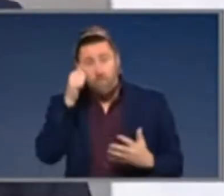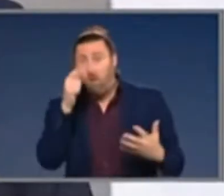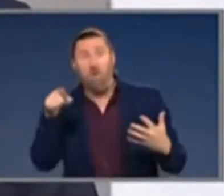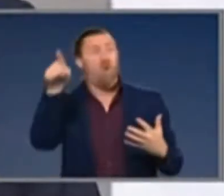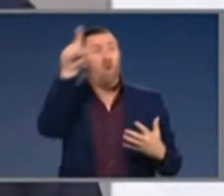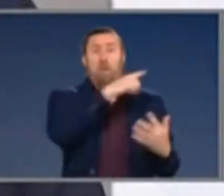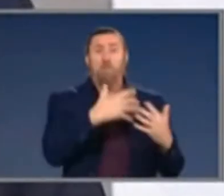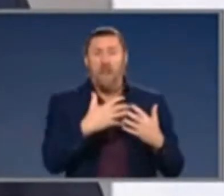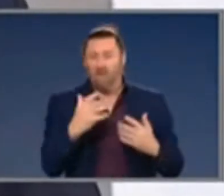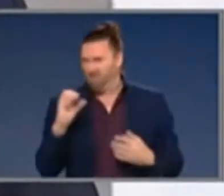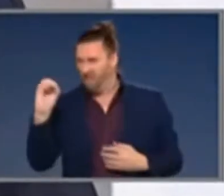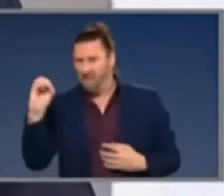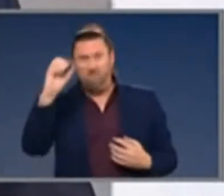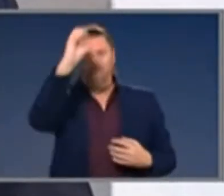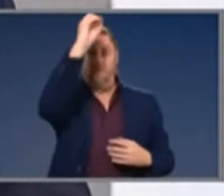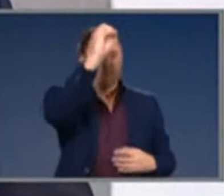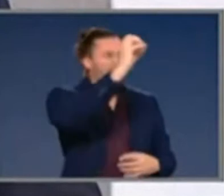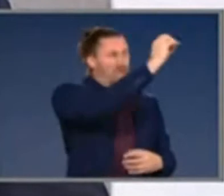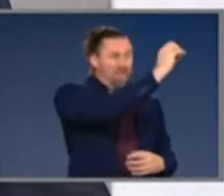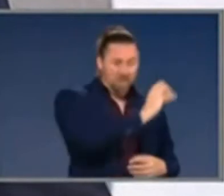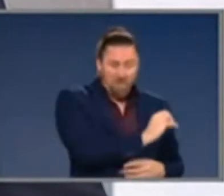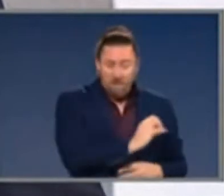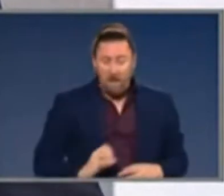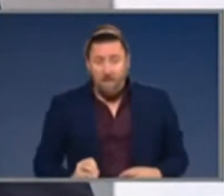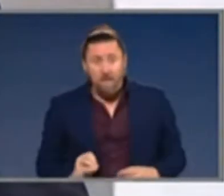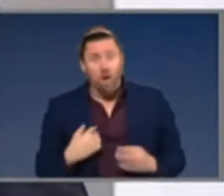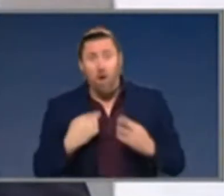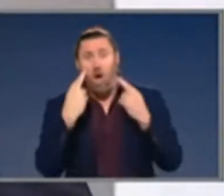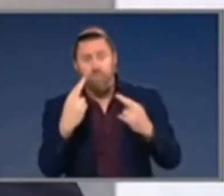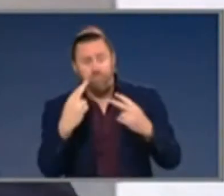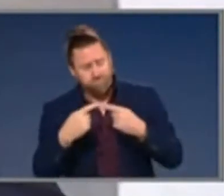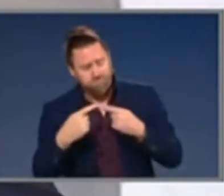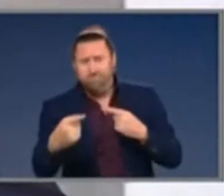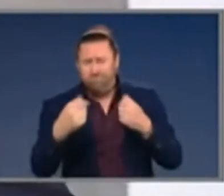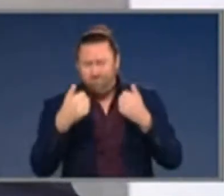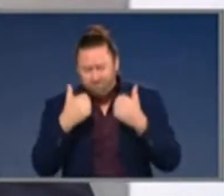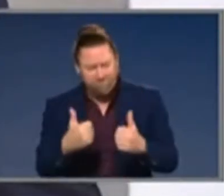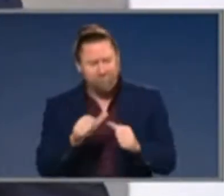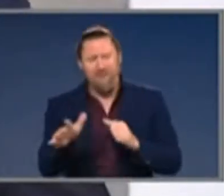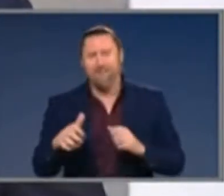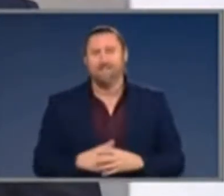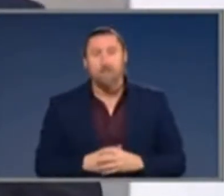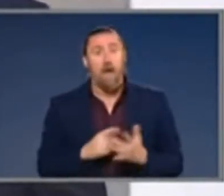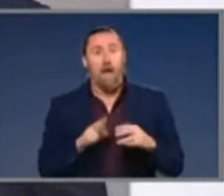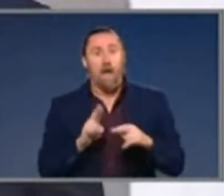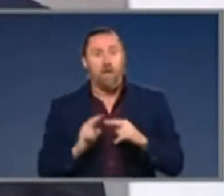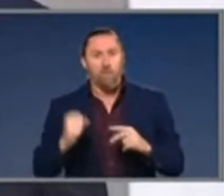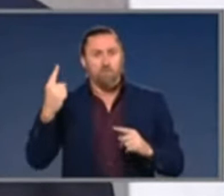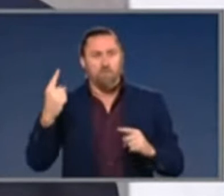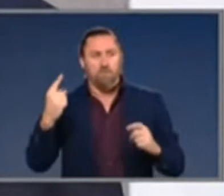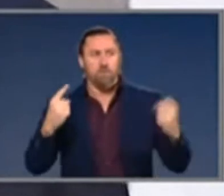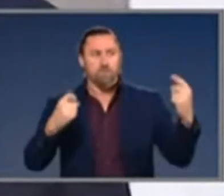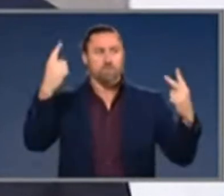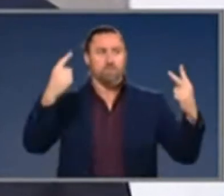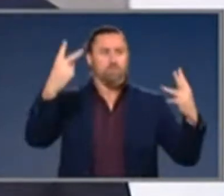entering zeros into those data sets. And long may that be the case. But when those numbers move, that it's important that